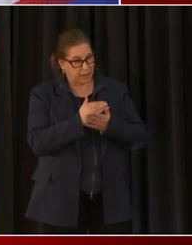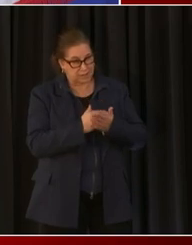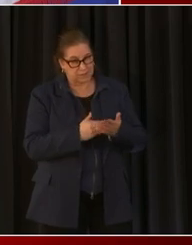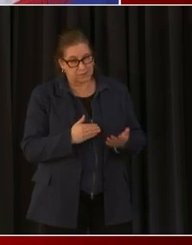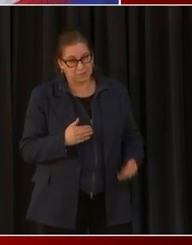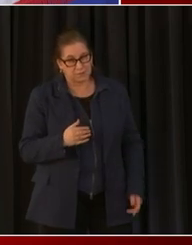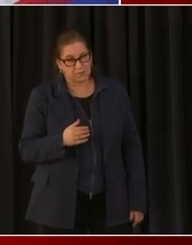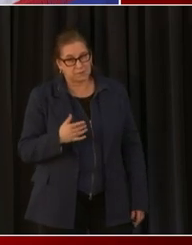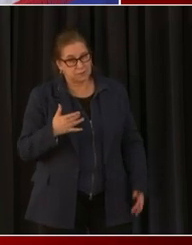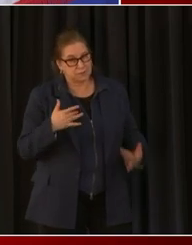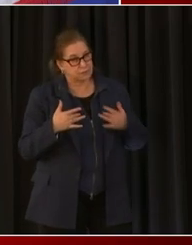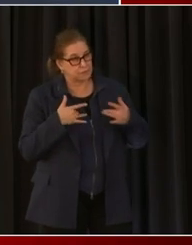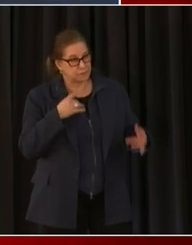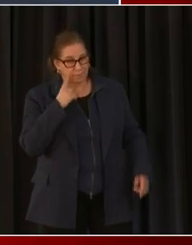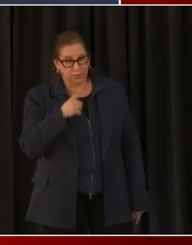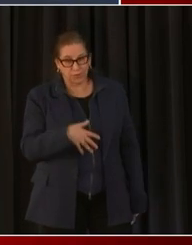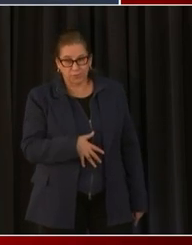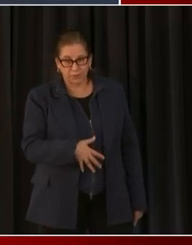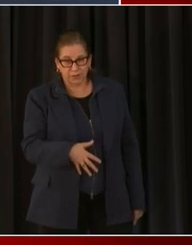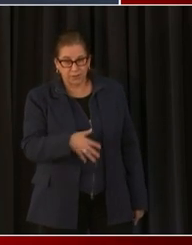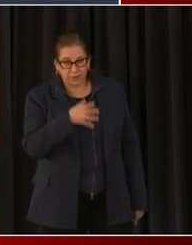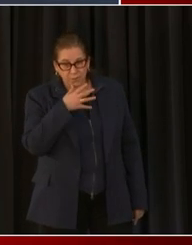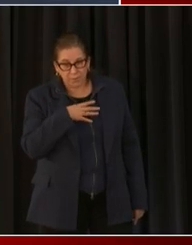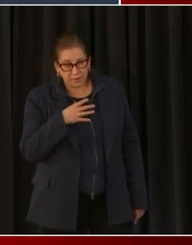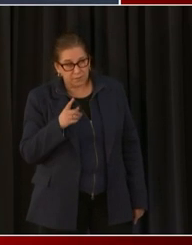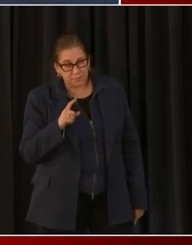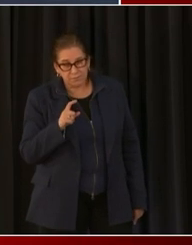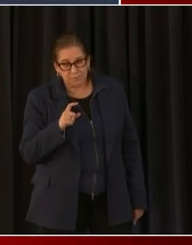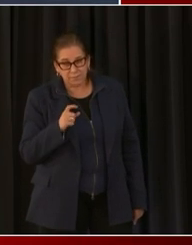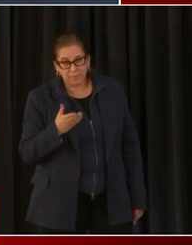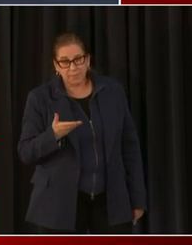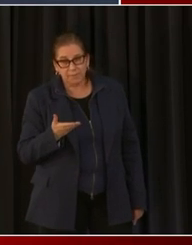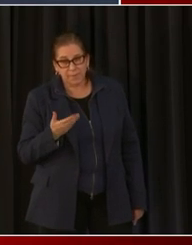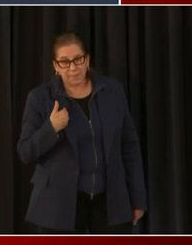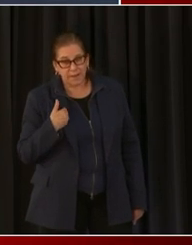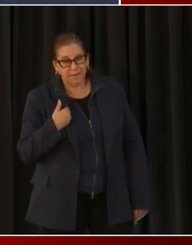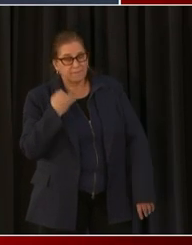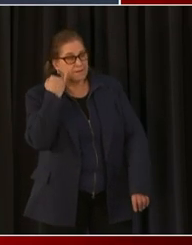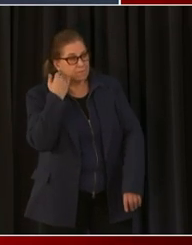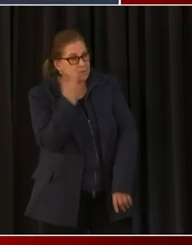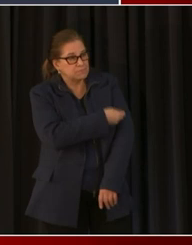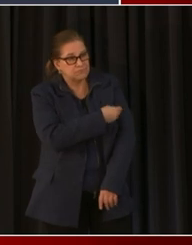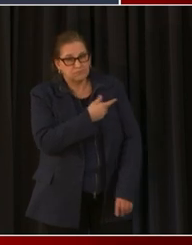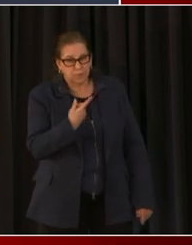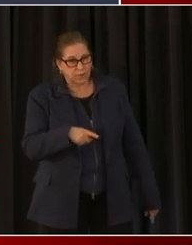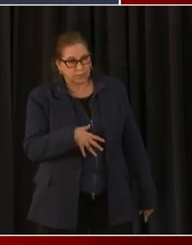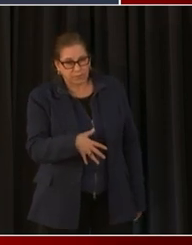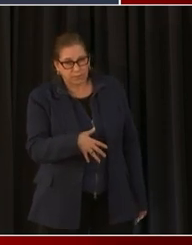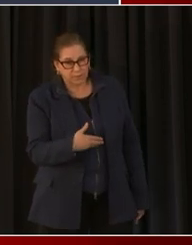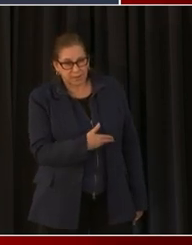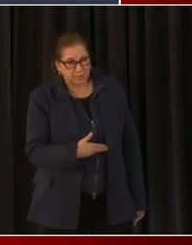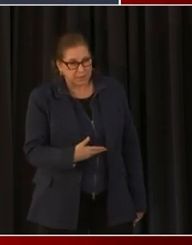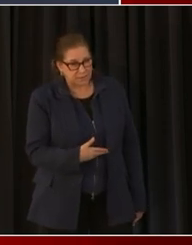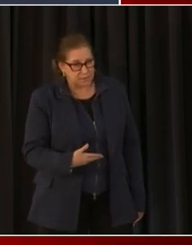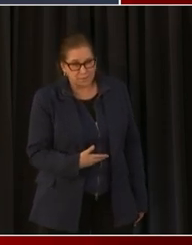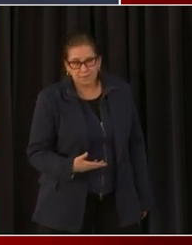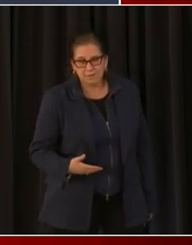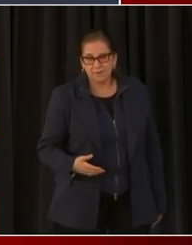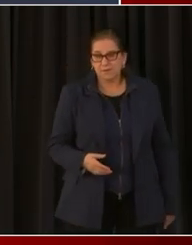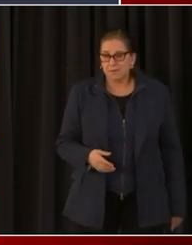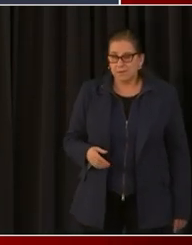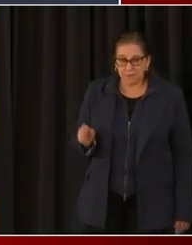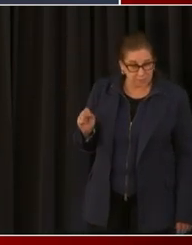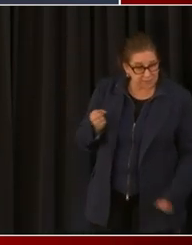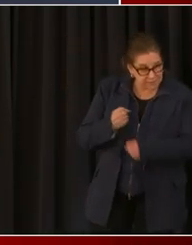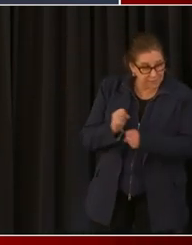about concerns that women who are pregnant might have and the reluctance that they might have to get a vaccine? Can you reassure